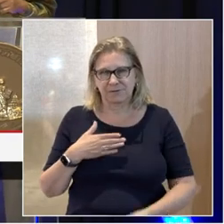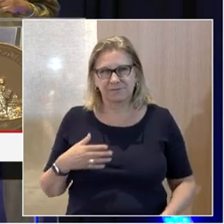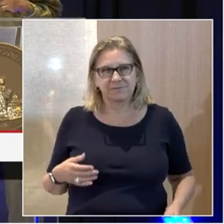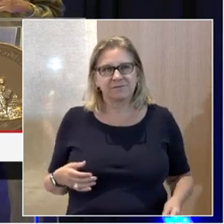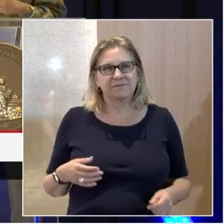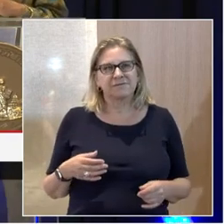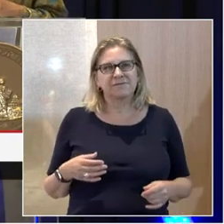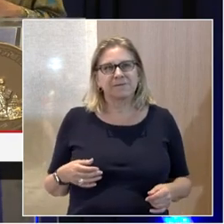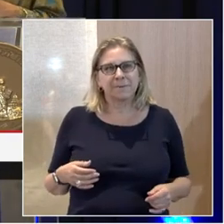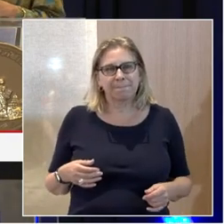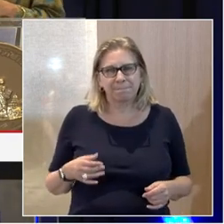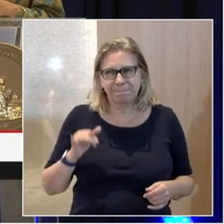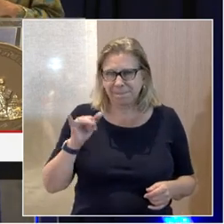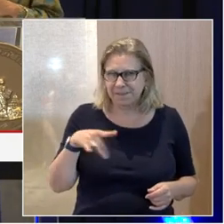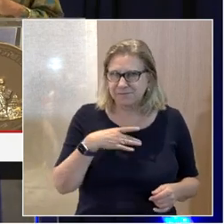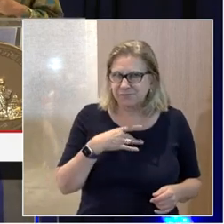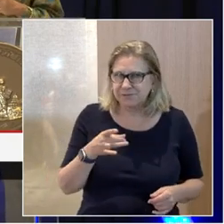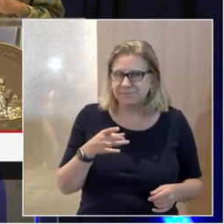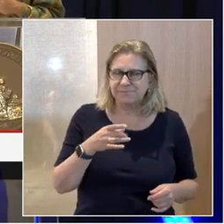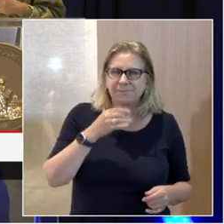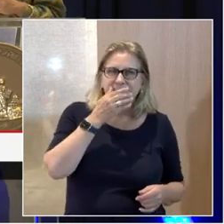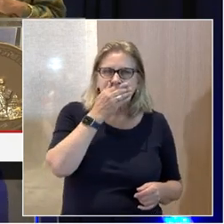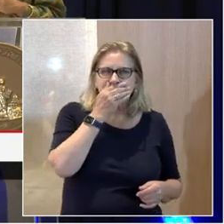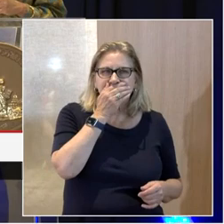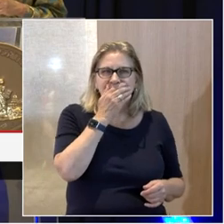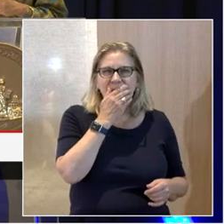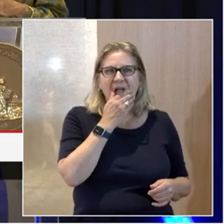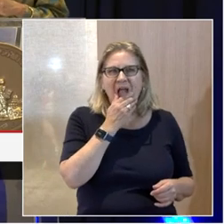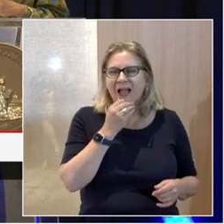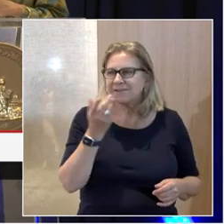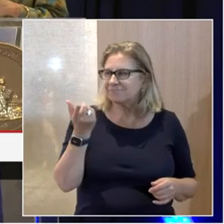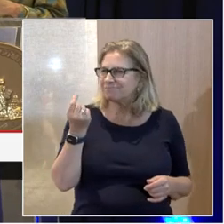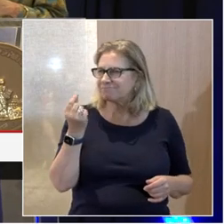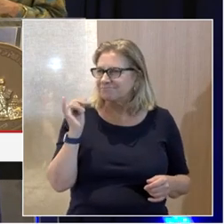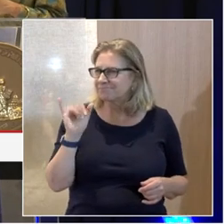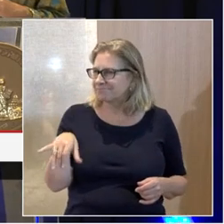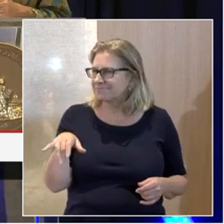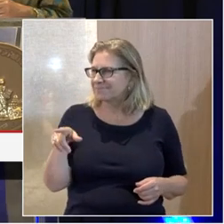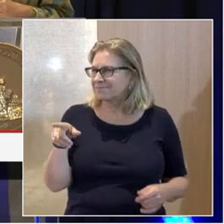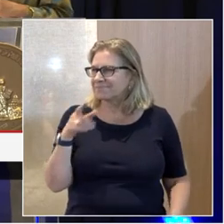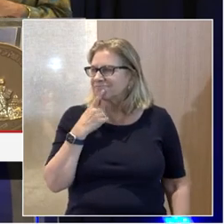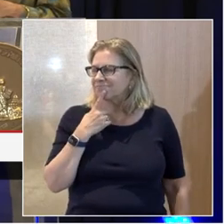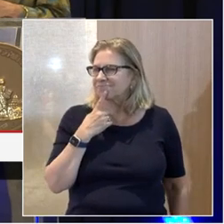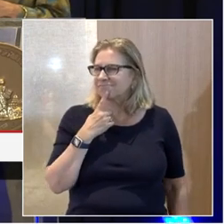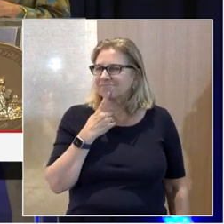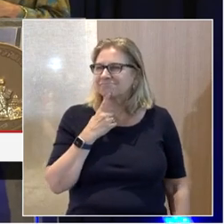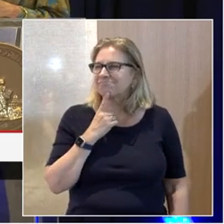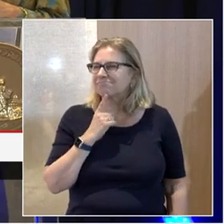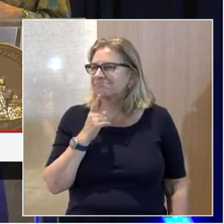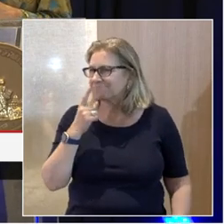sustainable projects. Who has a comment about that? What are you talking about? Yes.